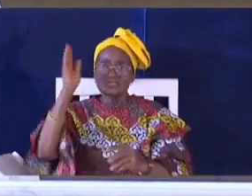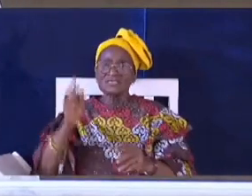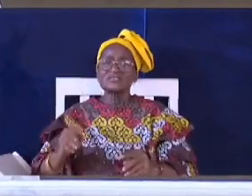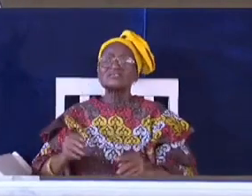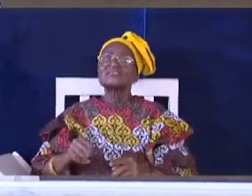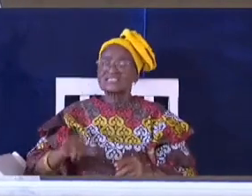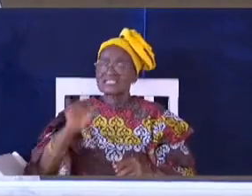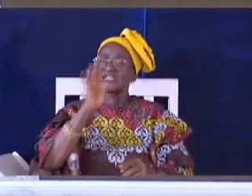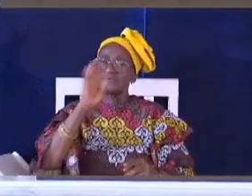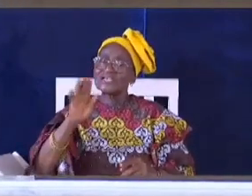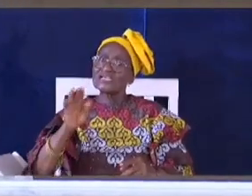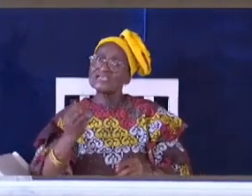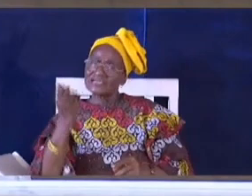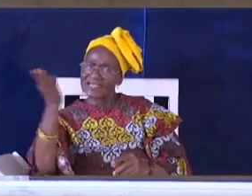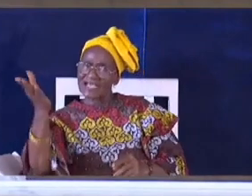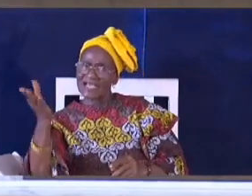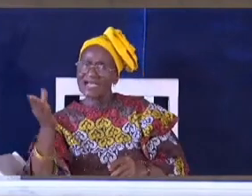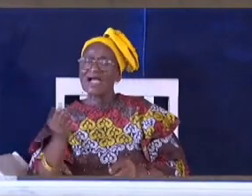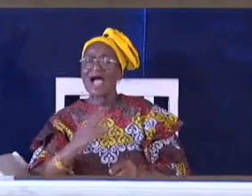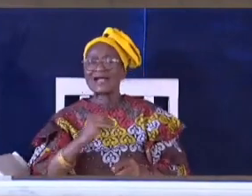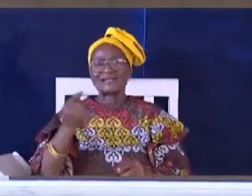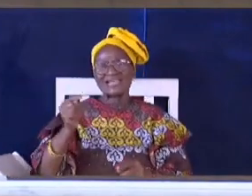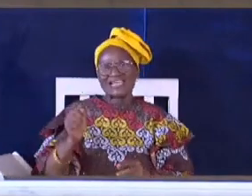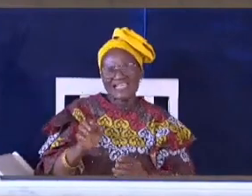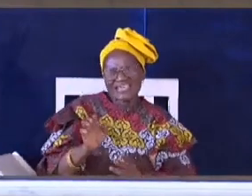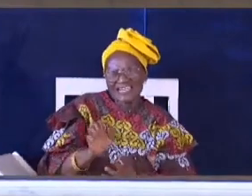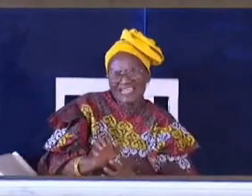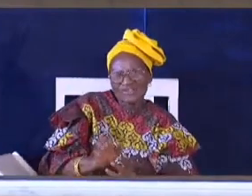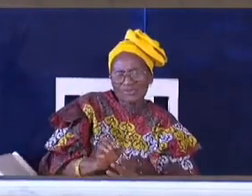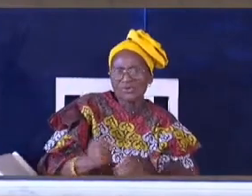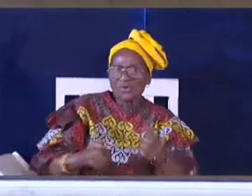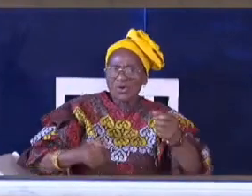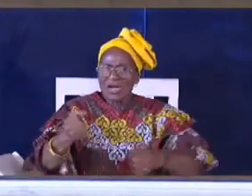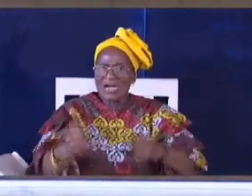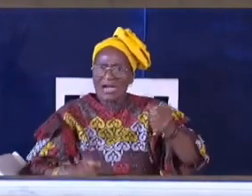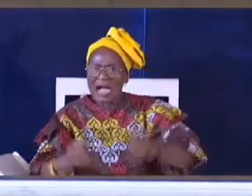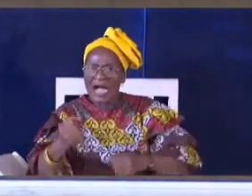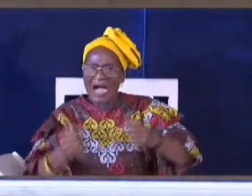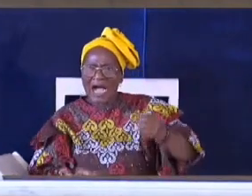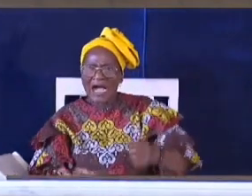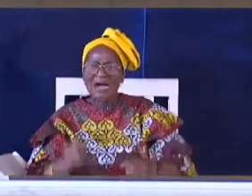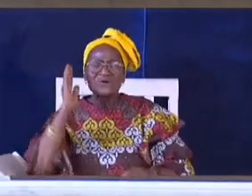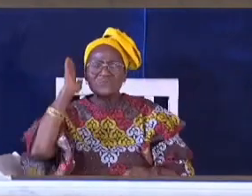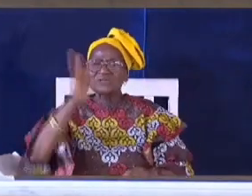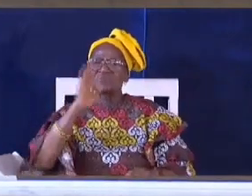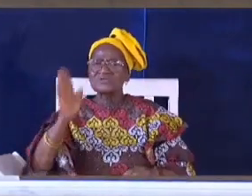but the little car will be what they call a write-off.